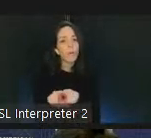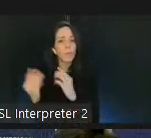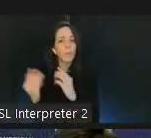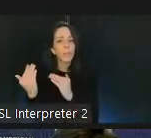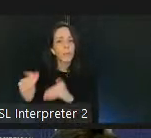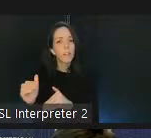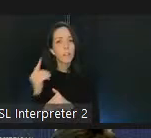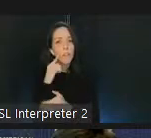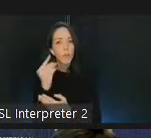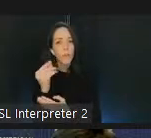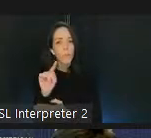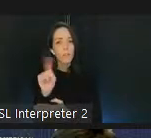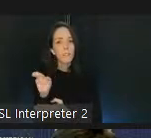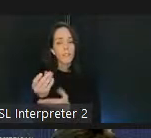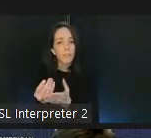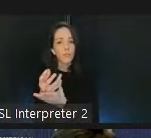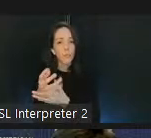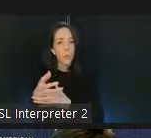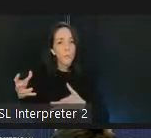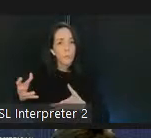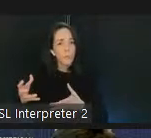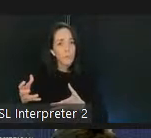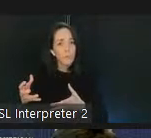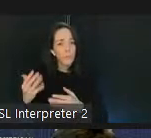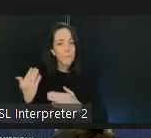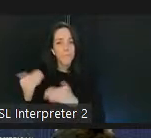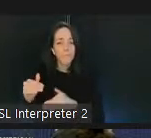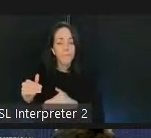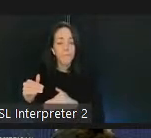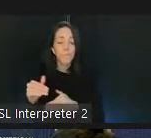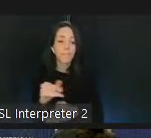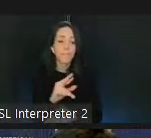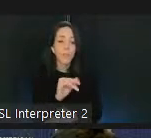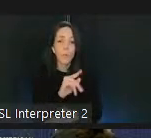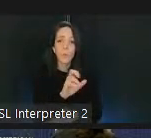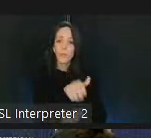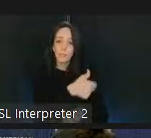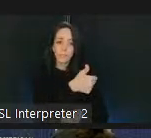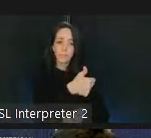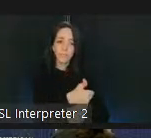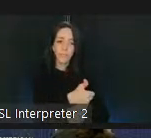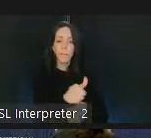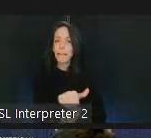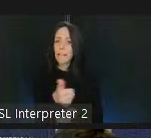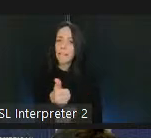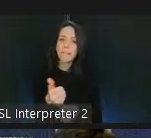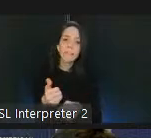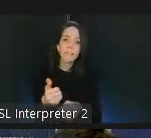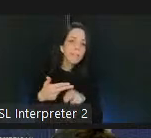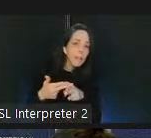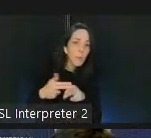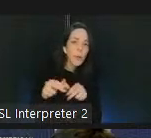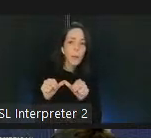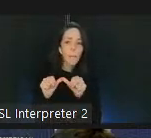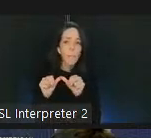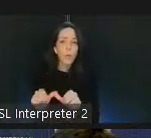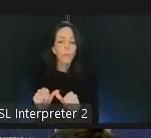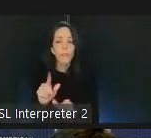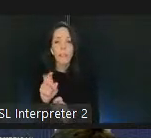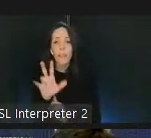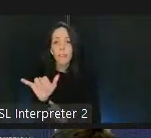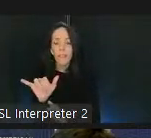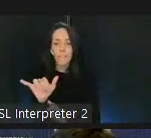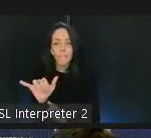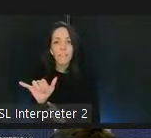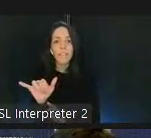growth. When these rates were established, any temporary permanent tax levies were rolled into the